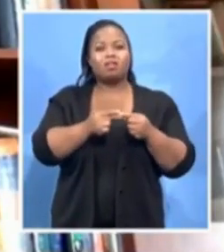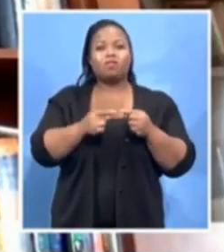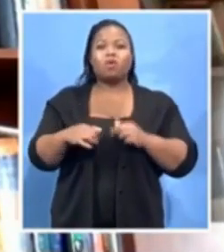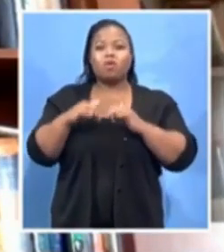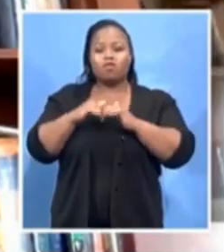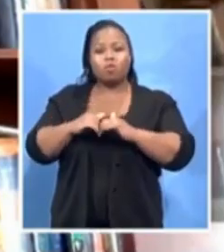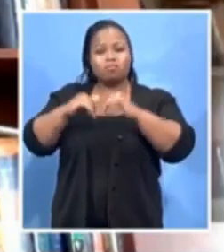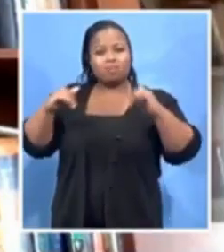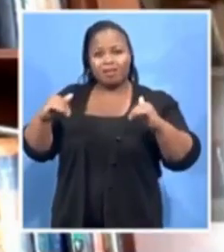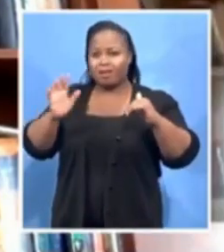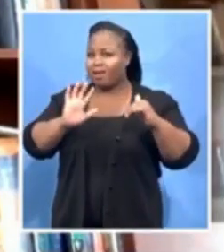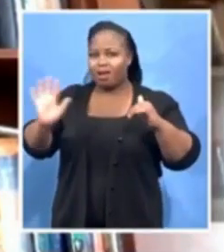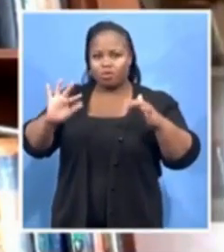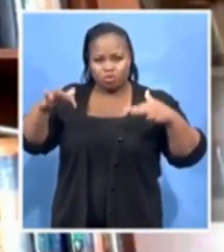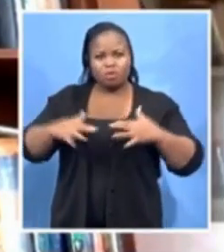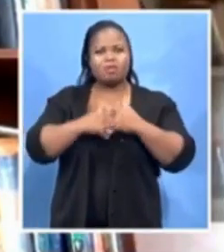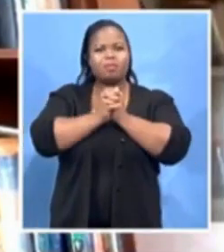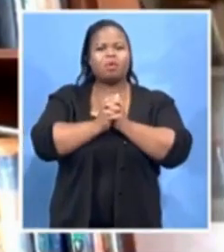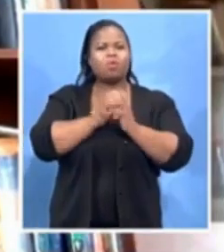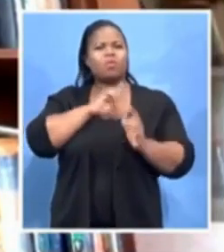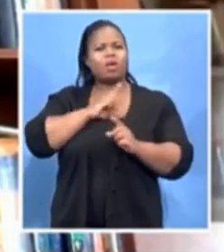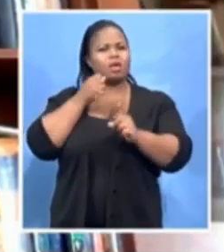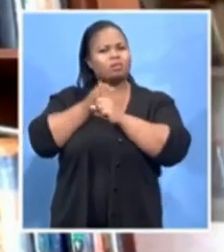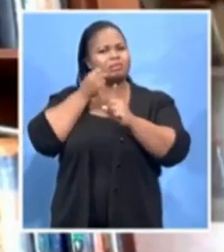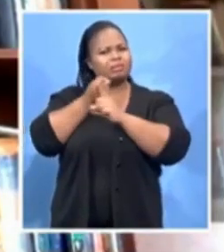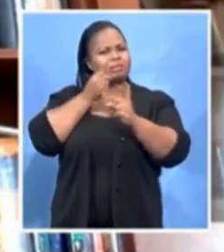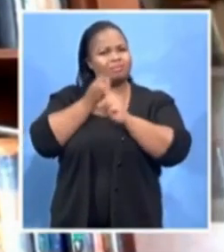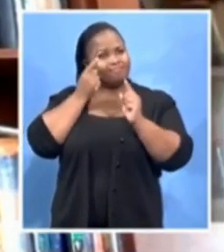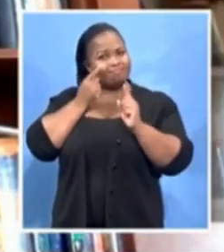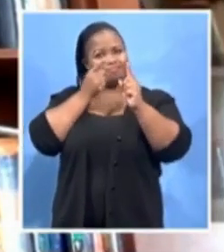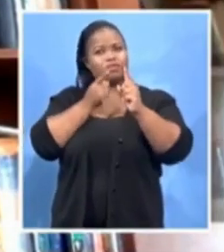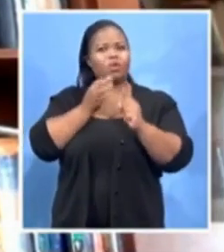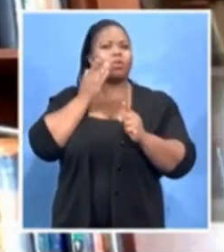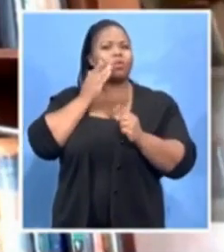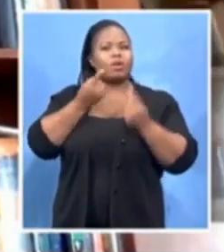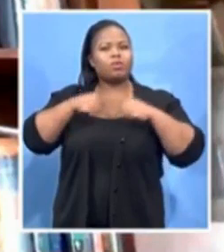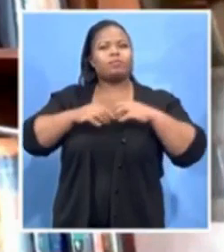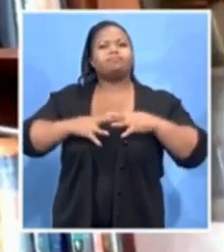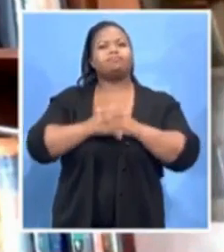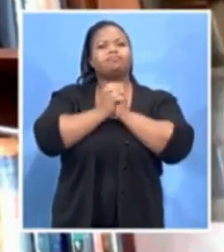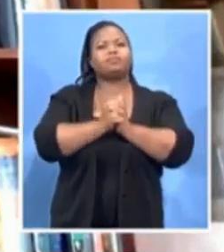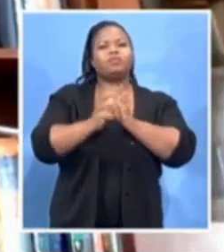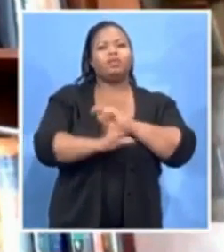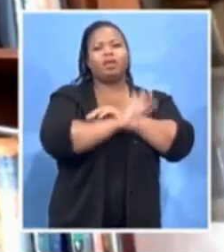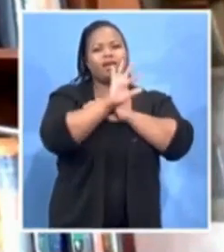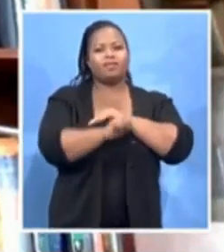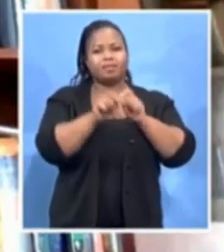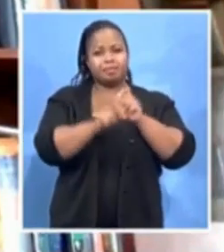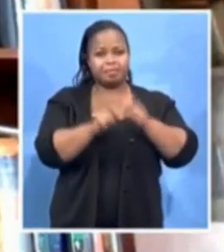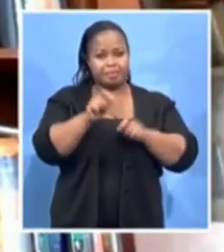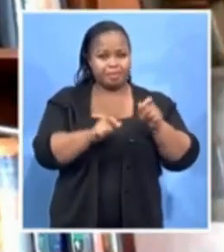the rallying point in the struggle to unite the African peoples. But we are talking